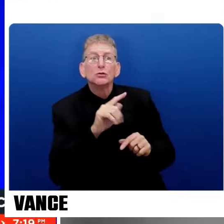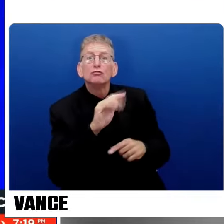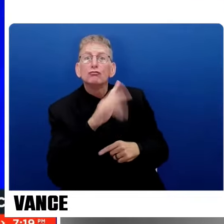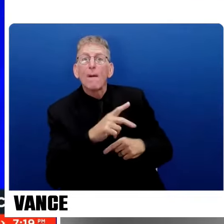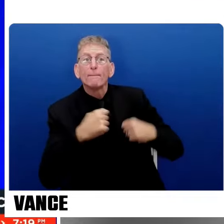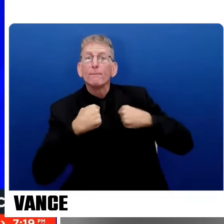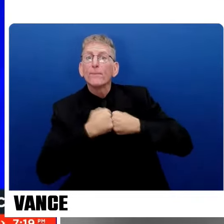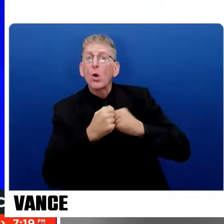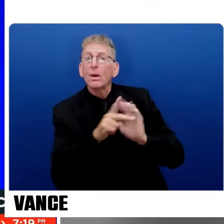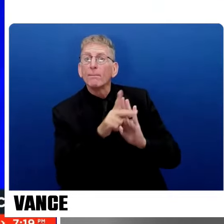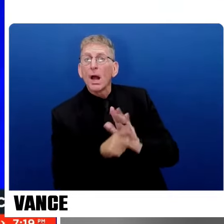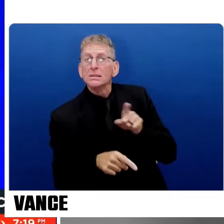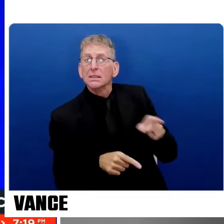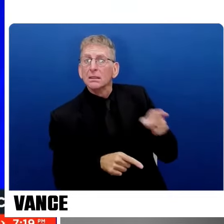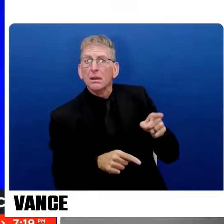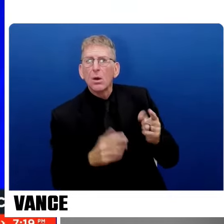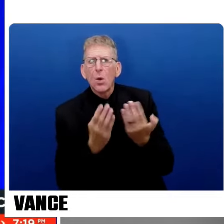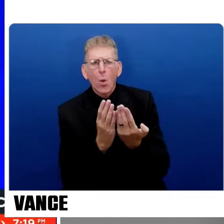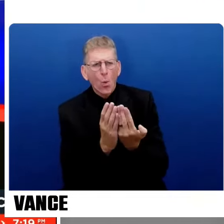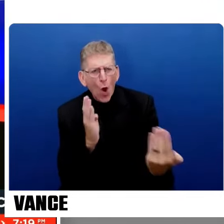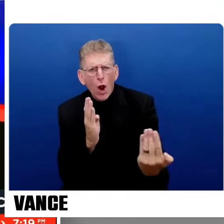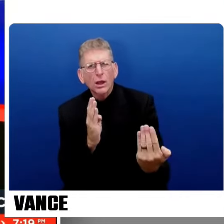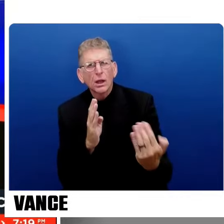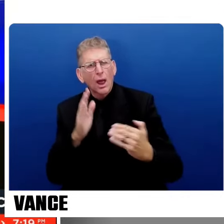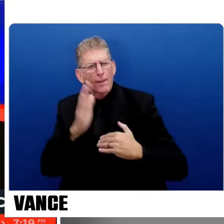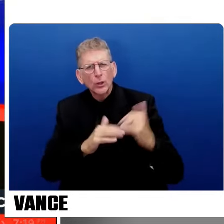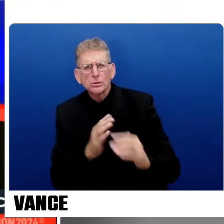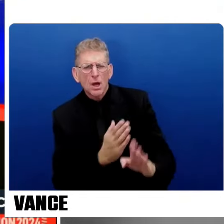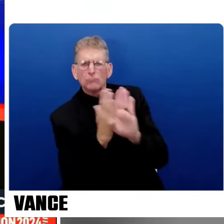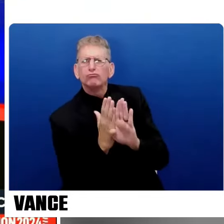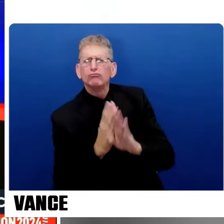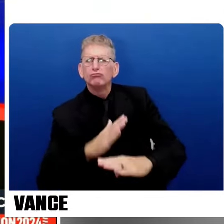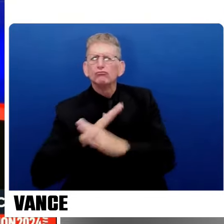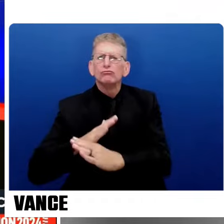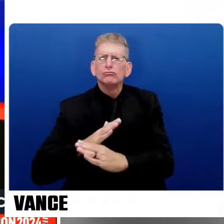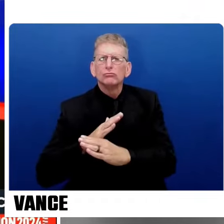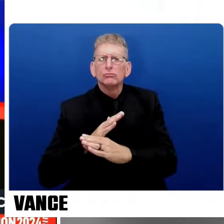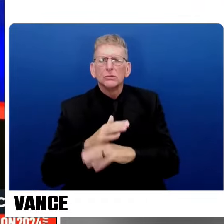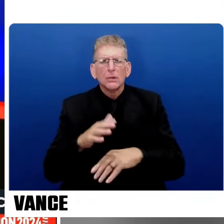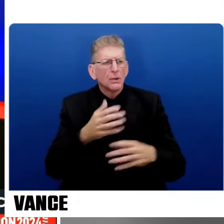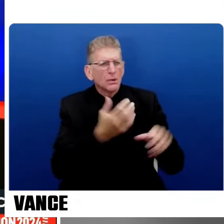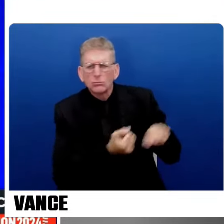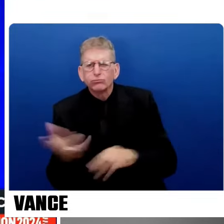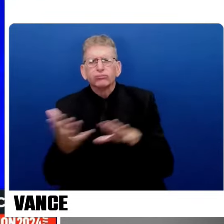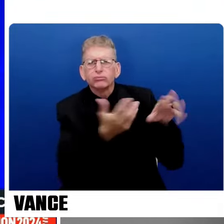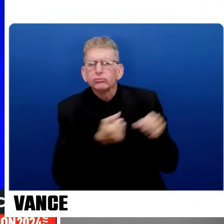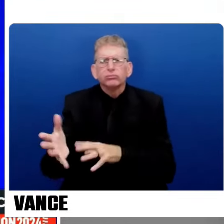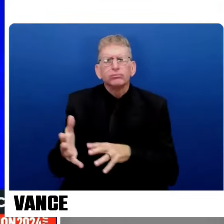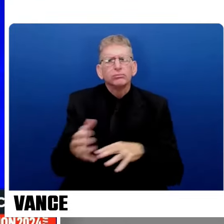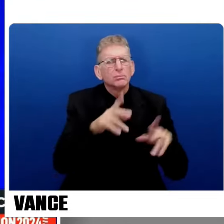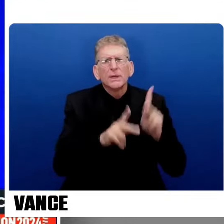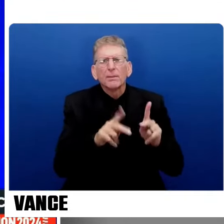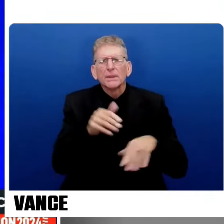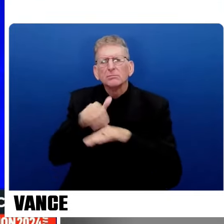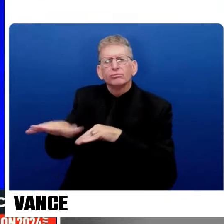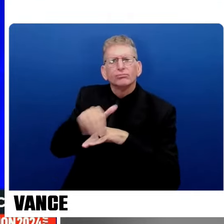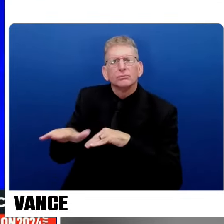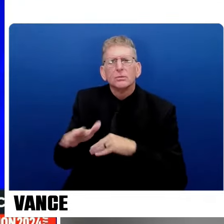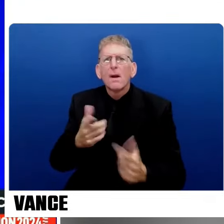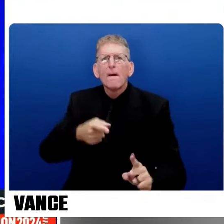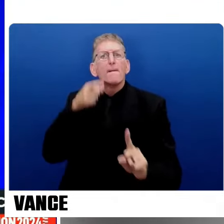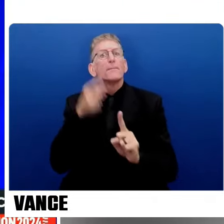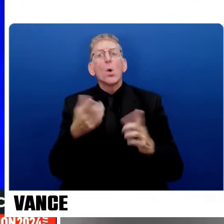gets me to your point, Margaret, about what do we actually do? So we've got 25 million illegal aliens who are here in the country. What do we do with them? I think the first thing that